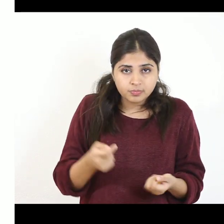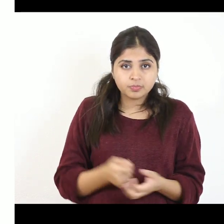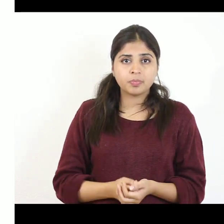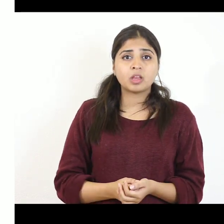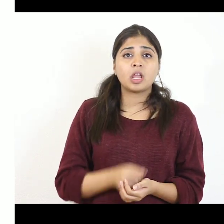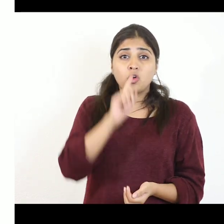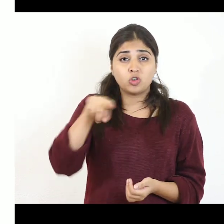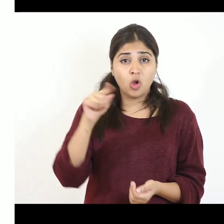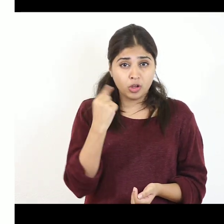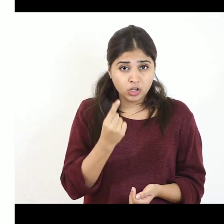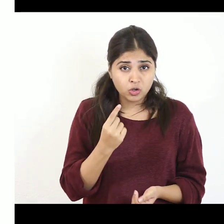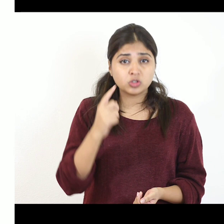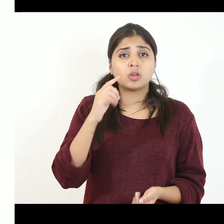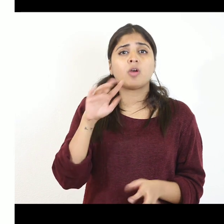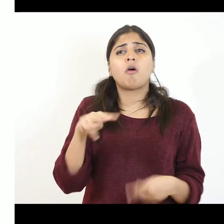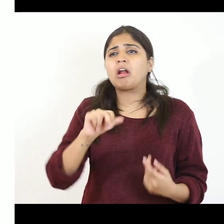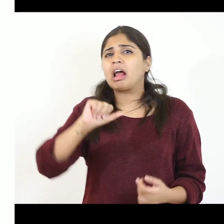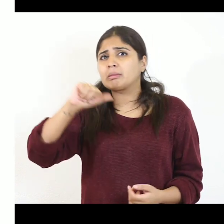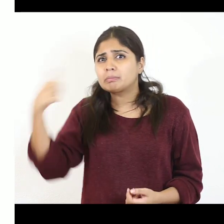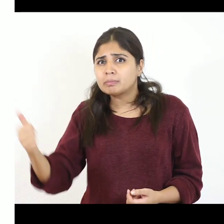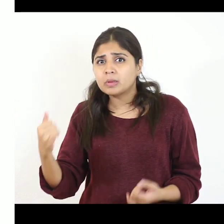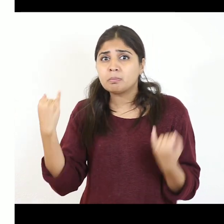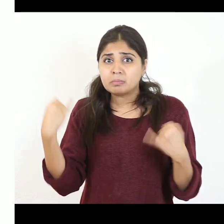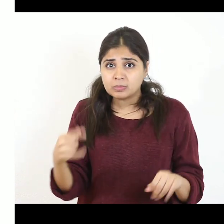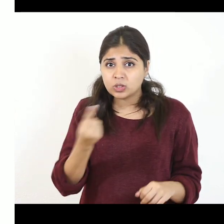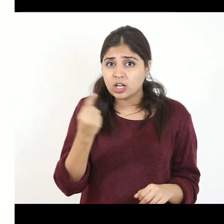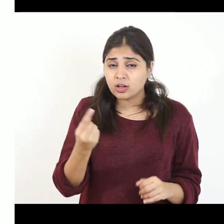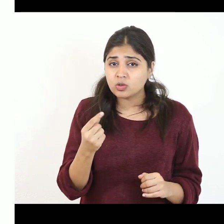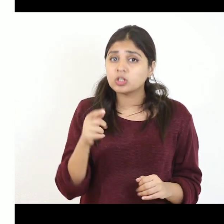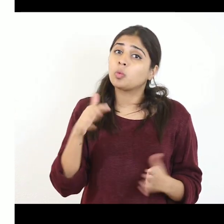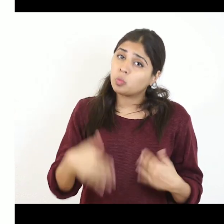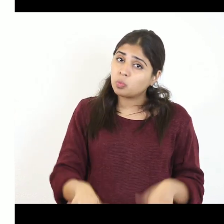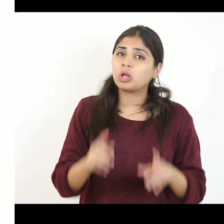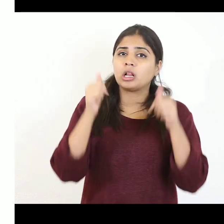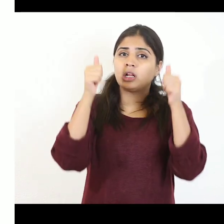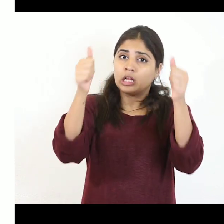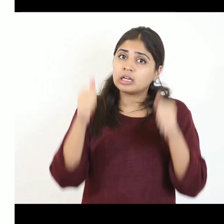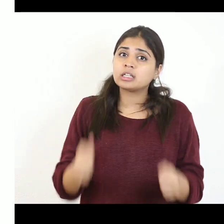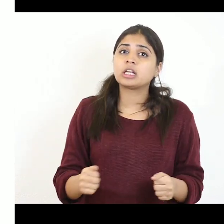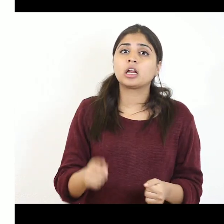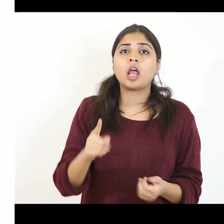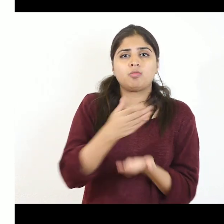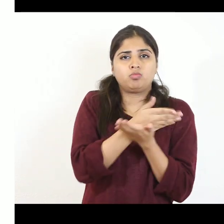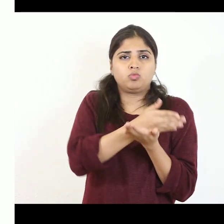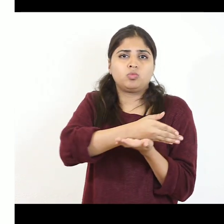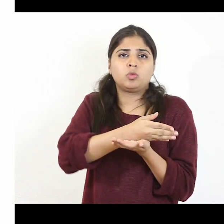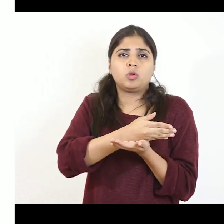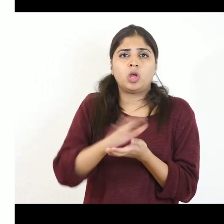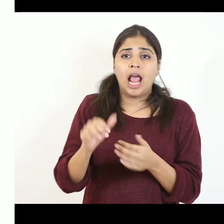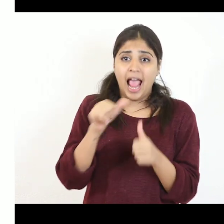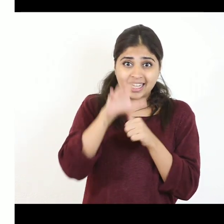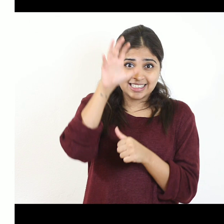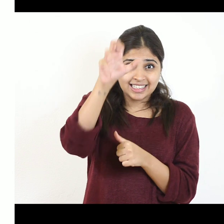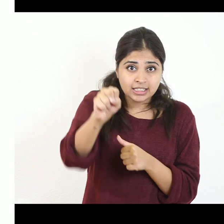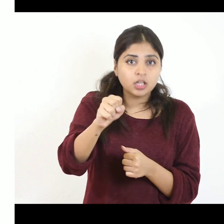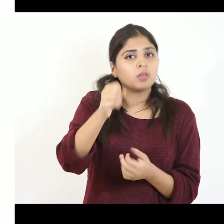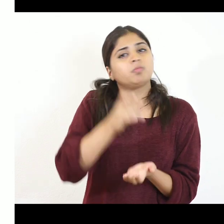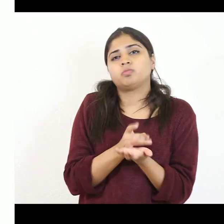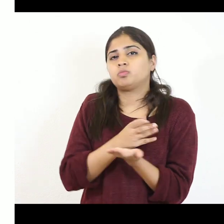Misuse or inappropriate use by individuals will result in revocation of access